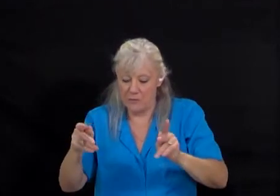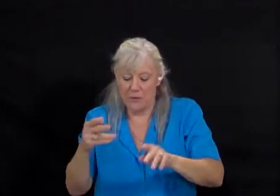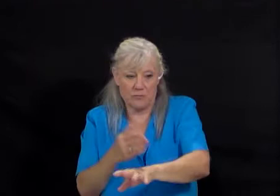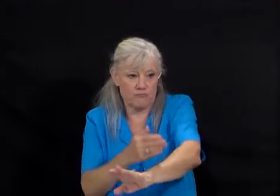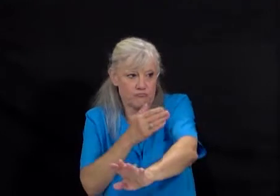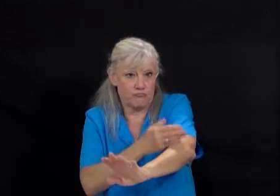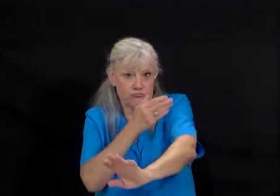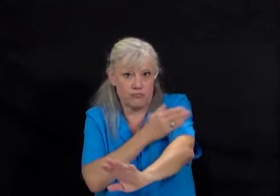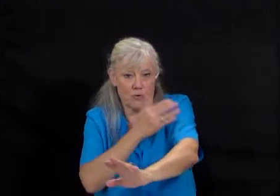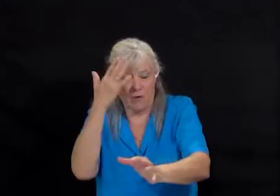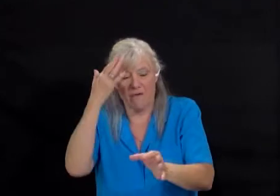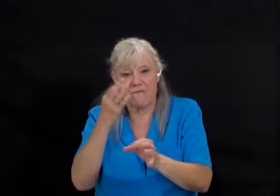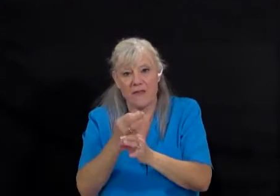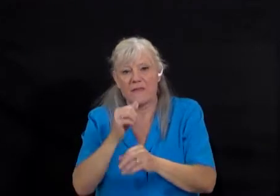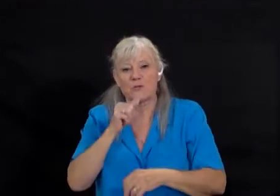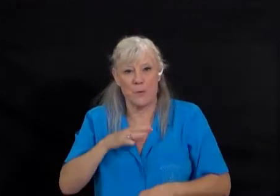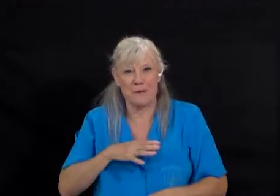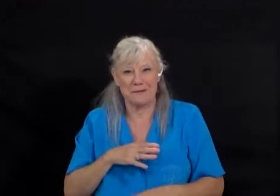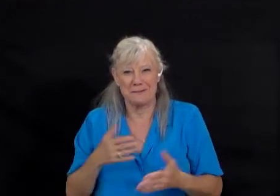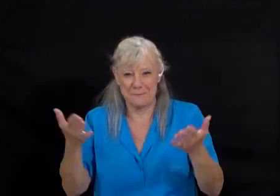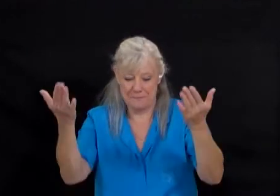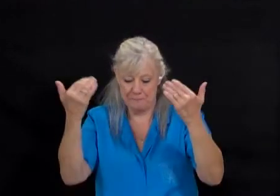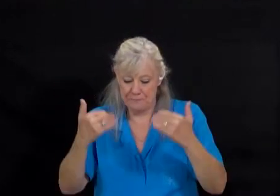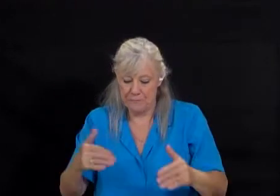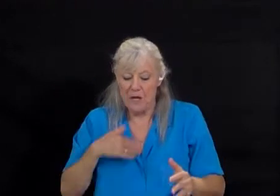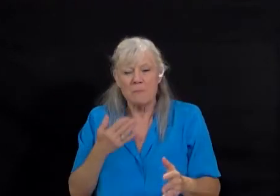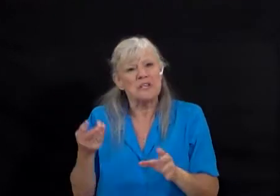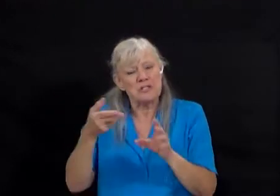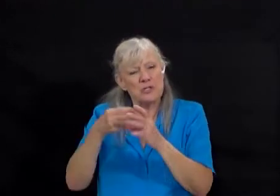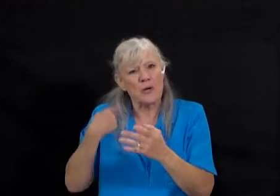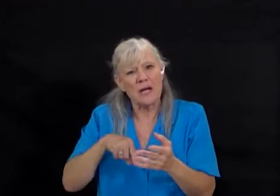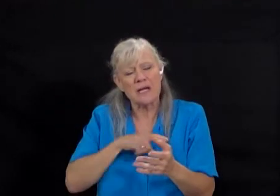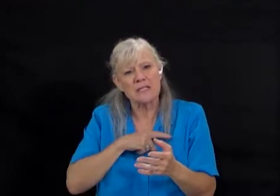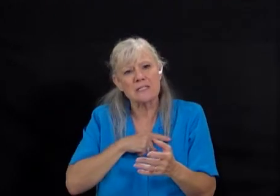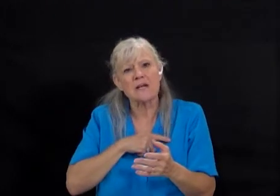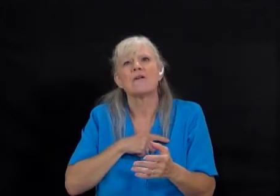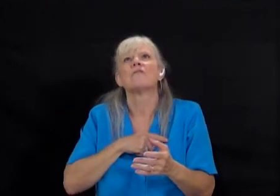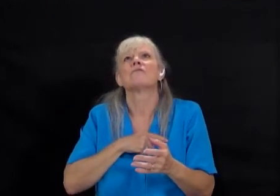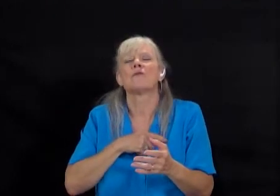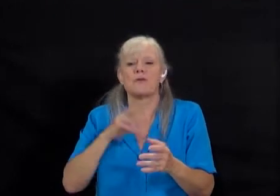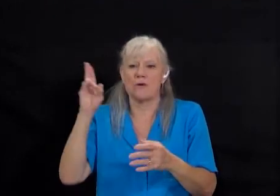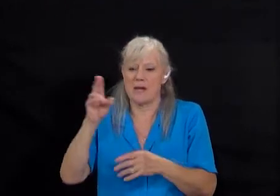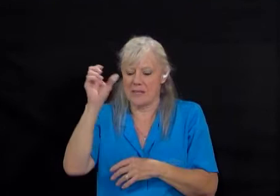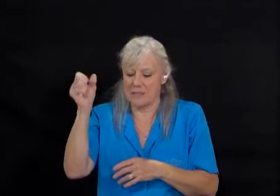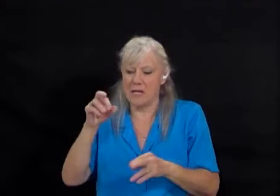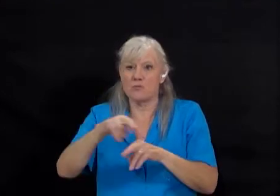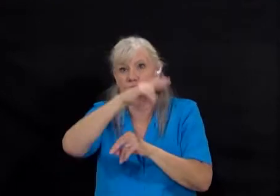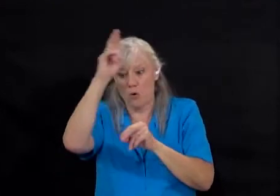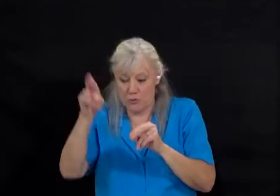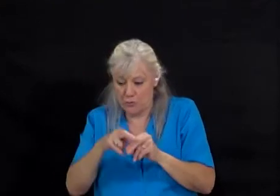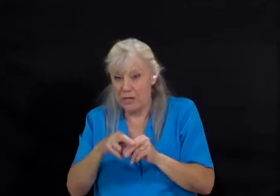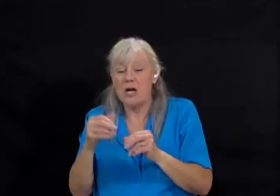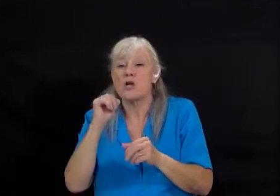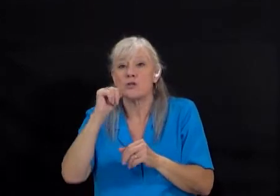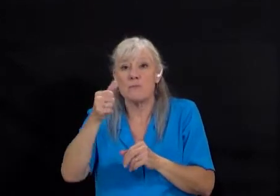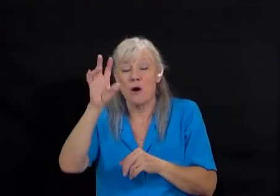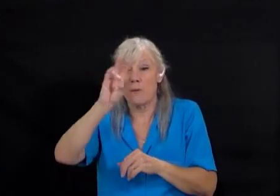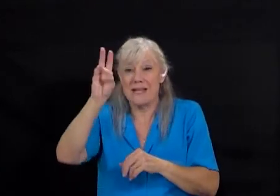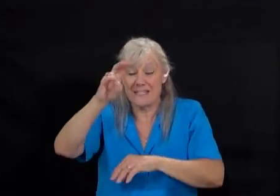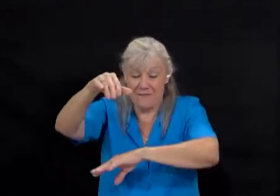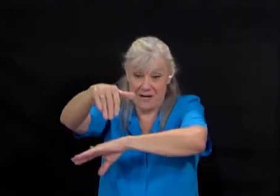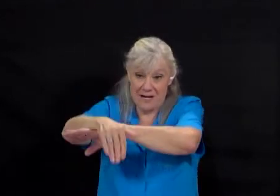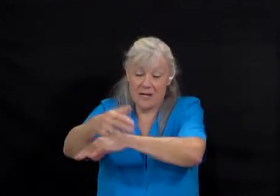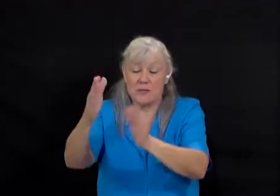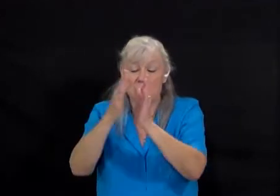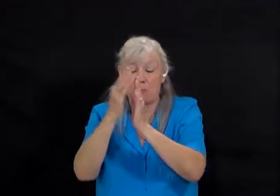women. Please join us for the Patriotic Rosary tomorrow, Monday, May 30th at 7 p.m. as we pray for our nation